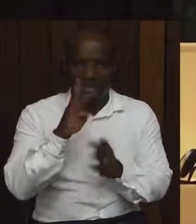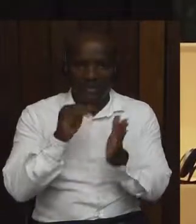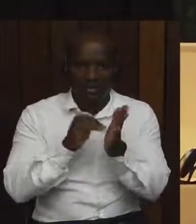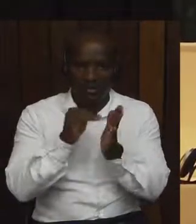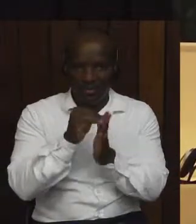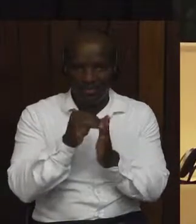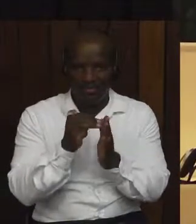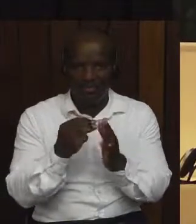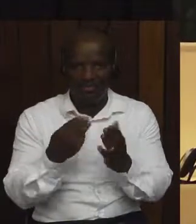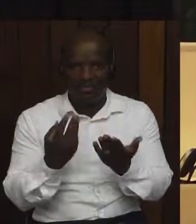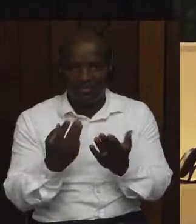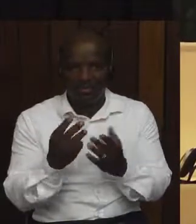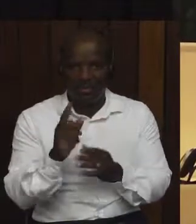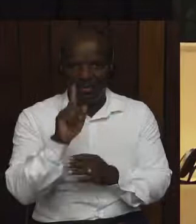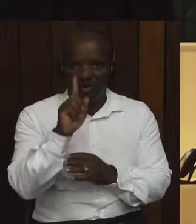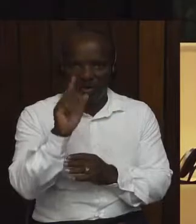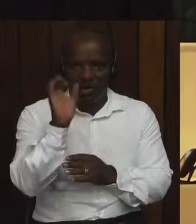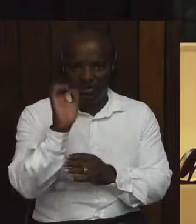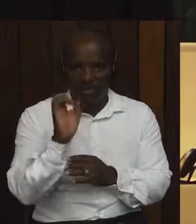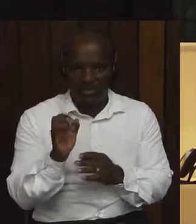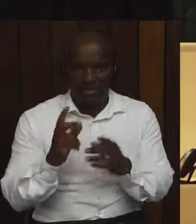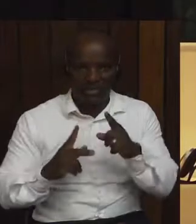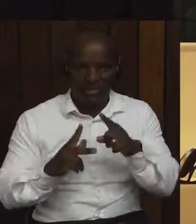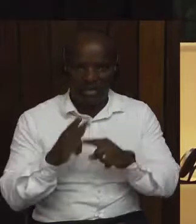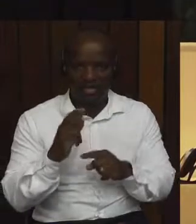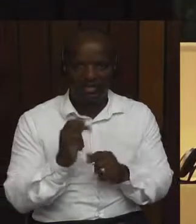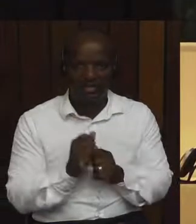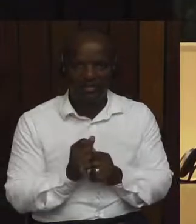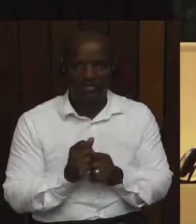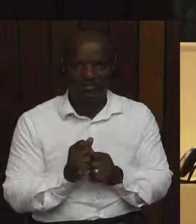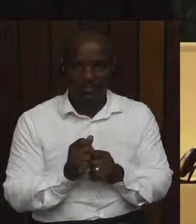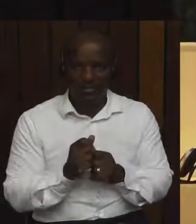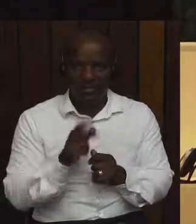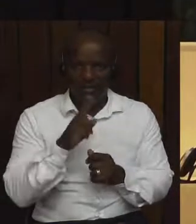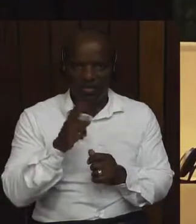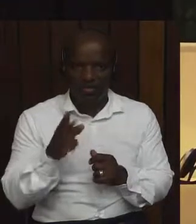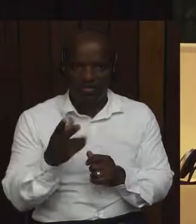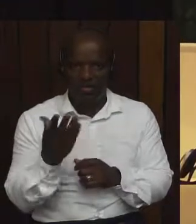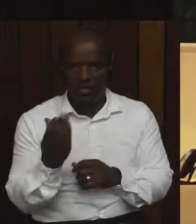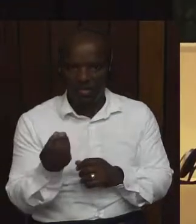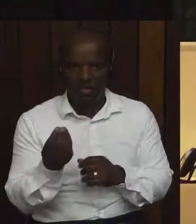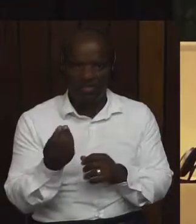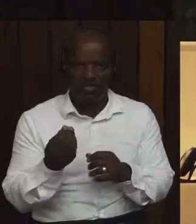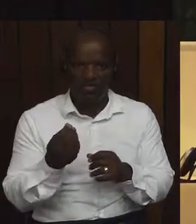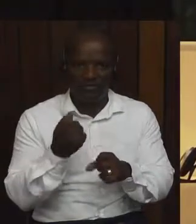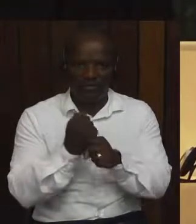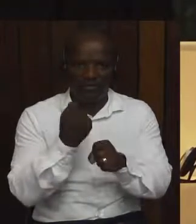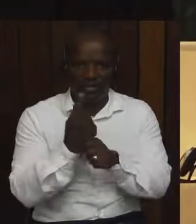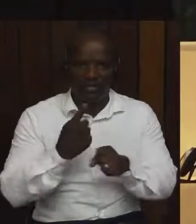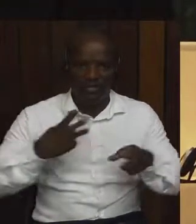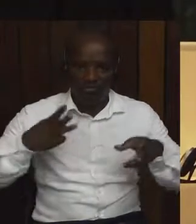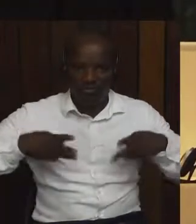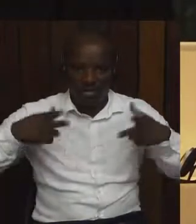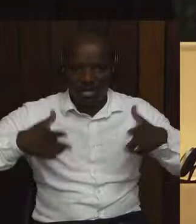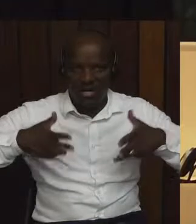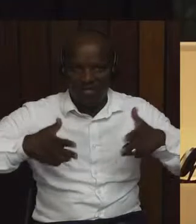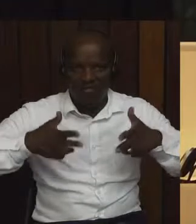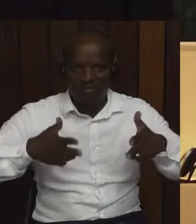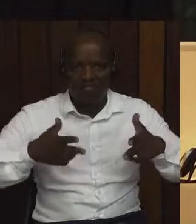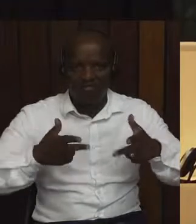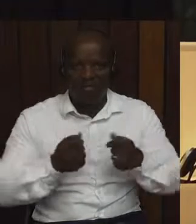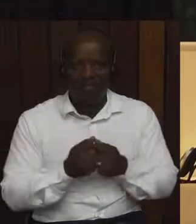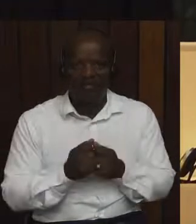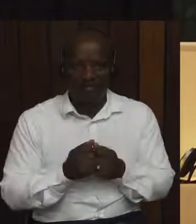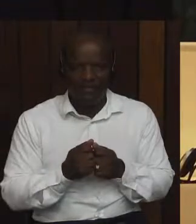there. That means it was cut by 1%. And we also have Gautrain, which